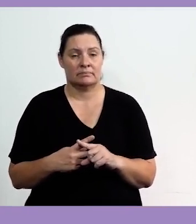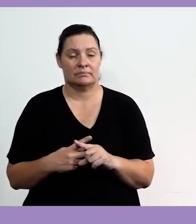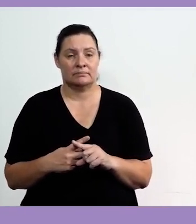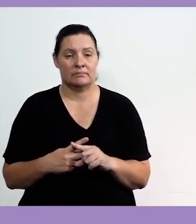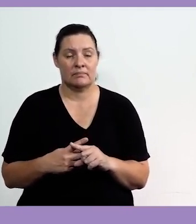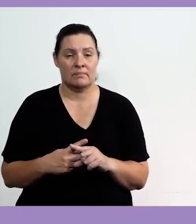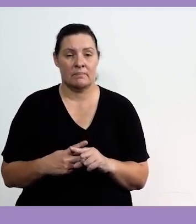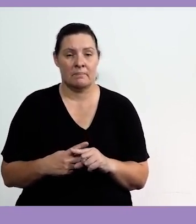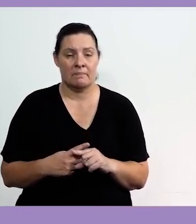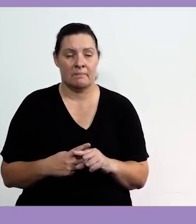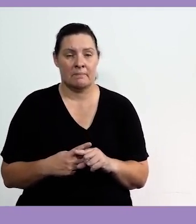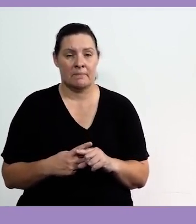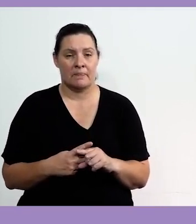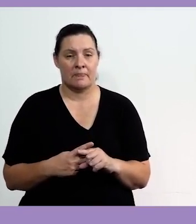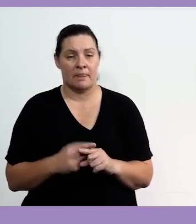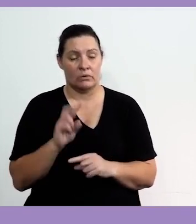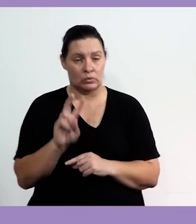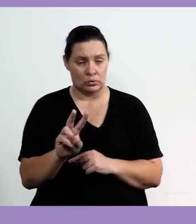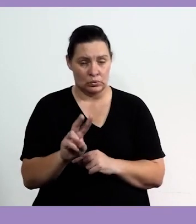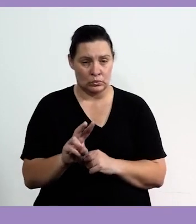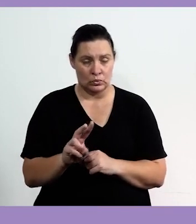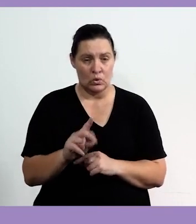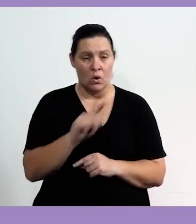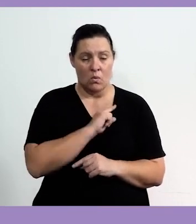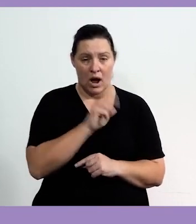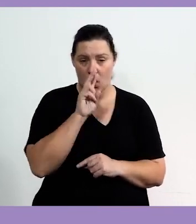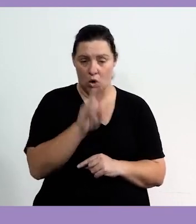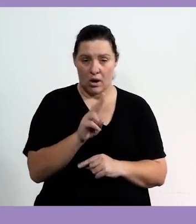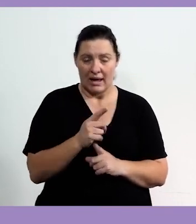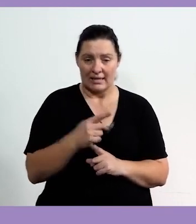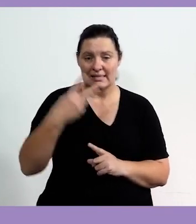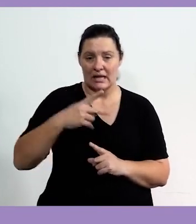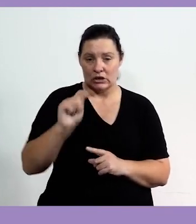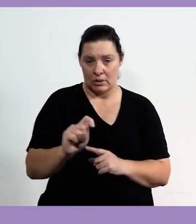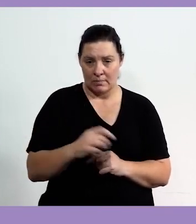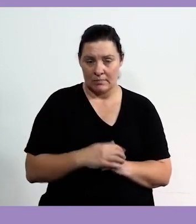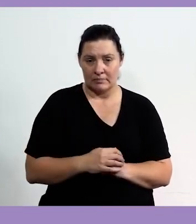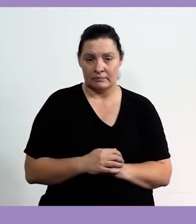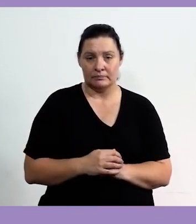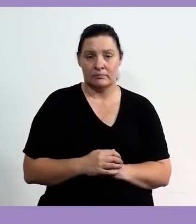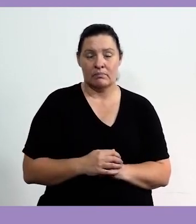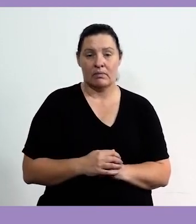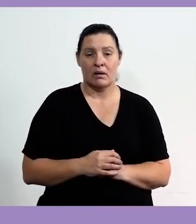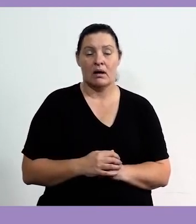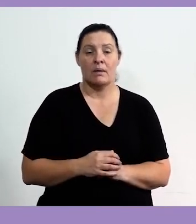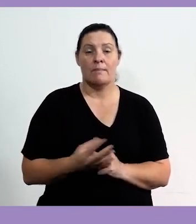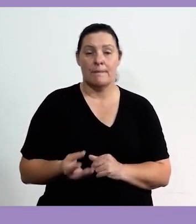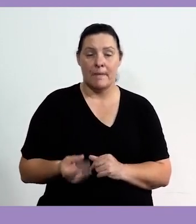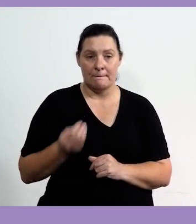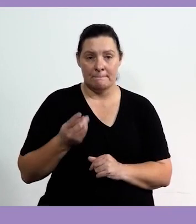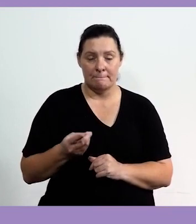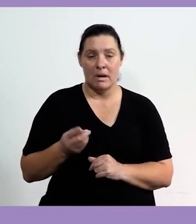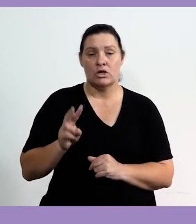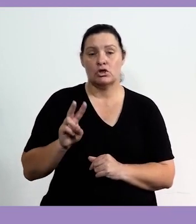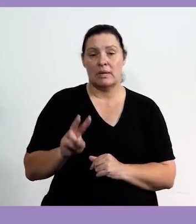We are going to multiply this by 2 because we are now looking at the second term, and then we need to